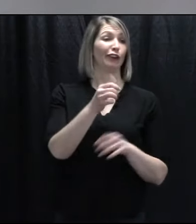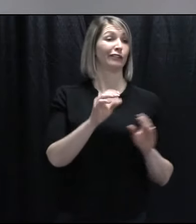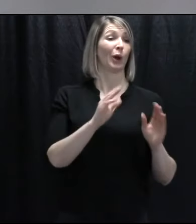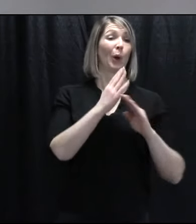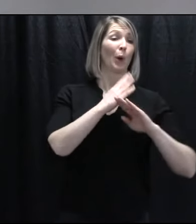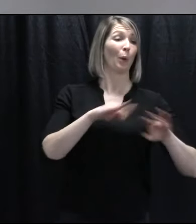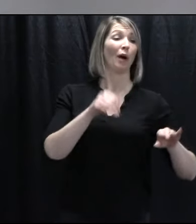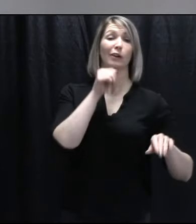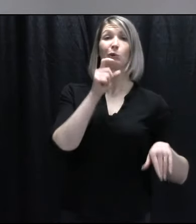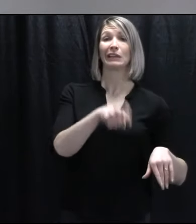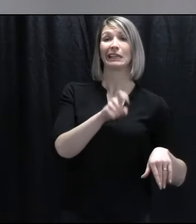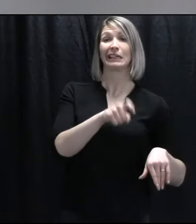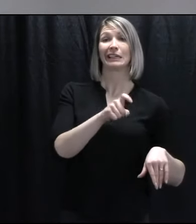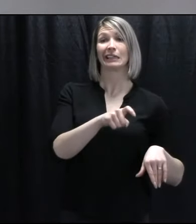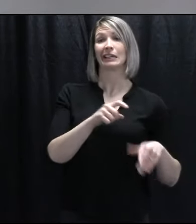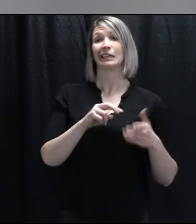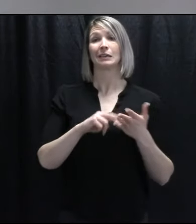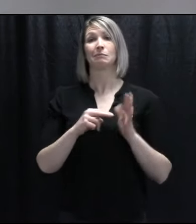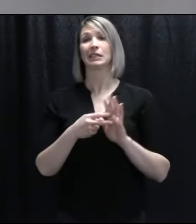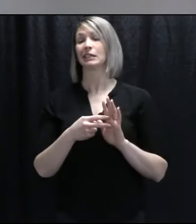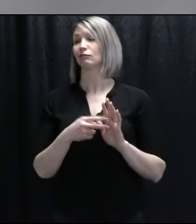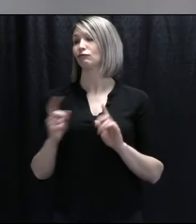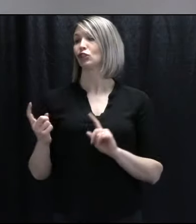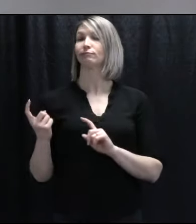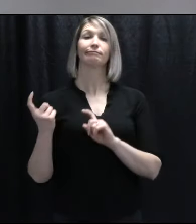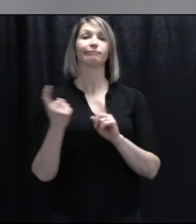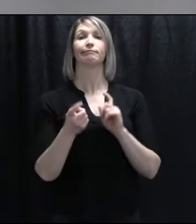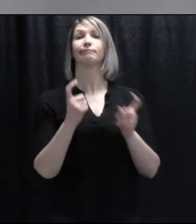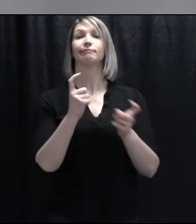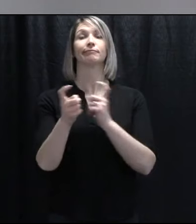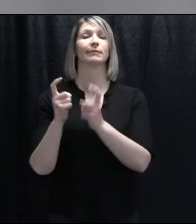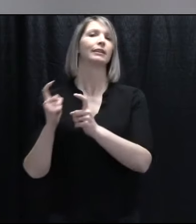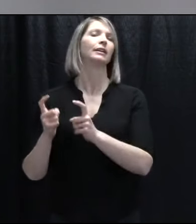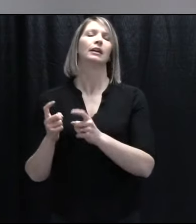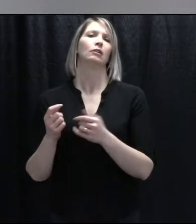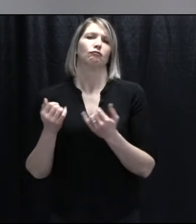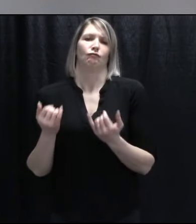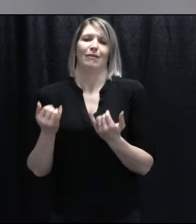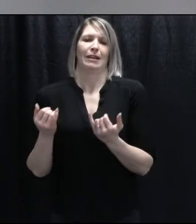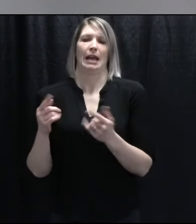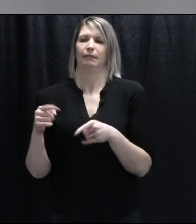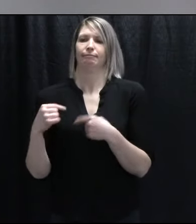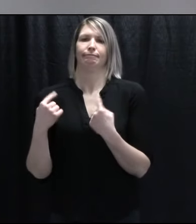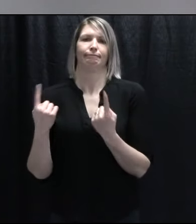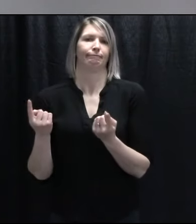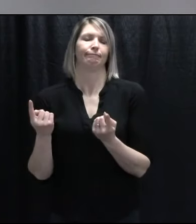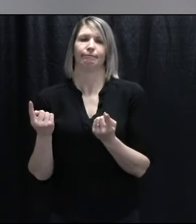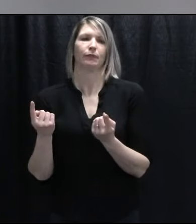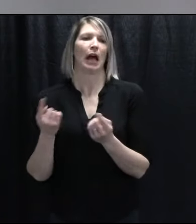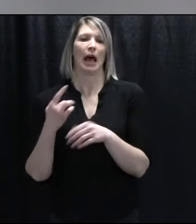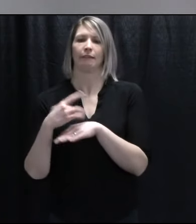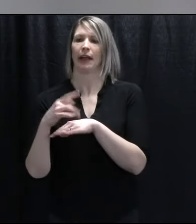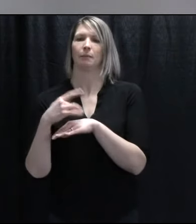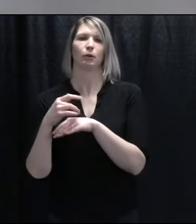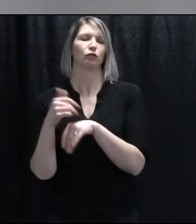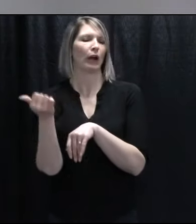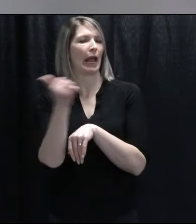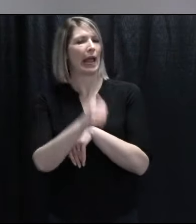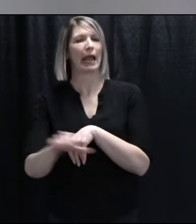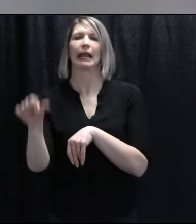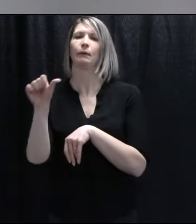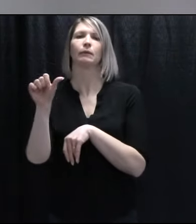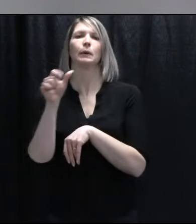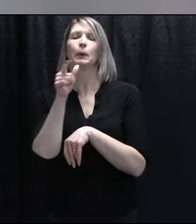in process to be able to do that fairly rapidly. But at the moment, they would be generic and available for anywhere in the